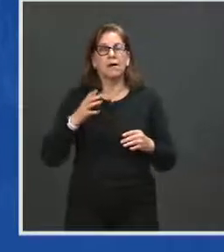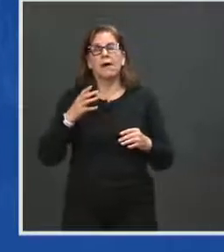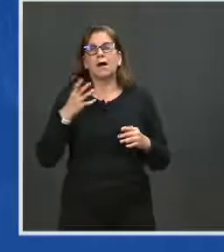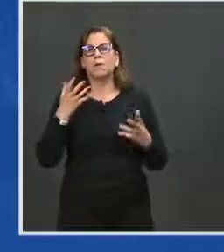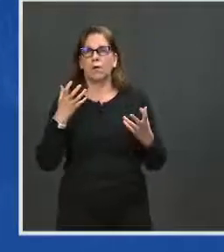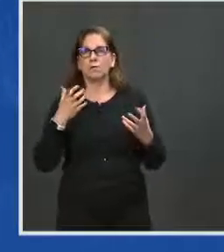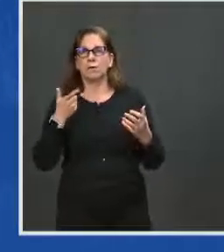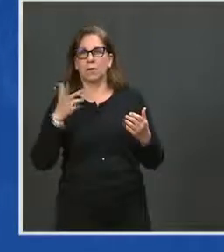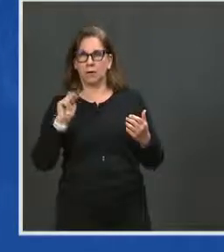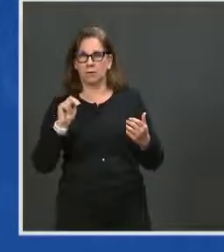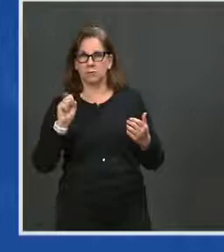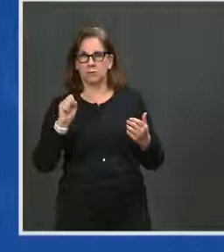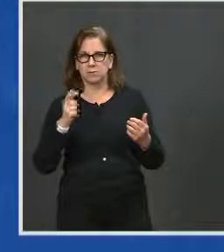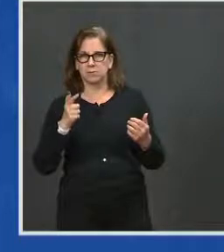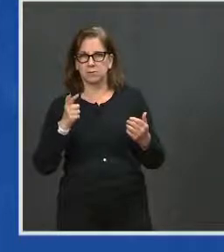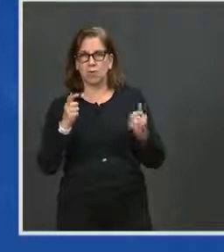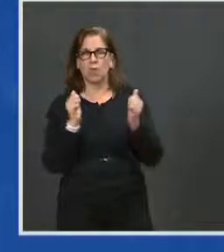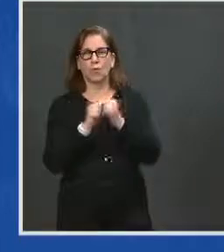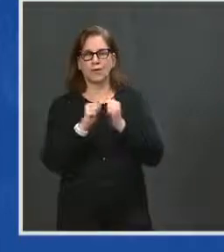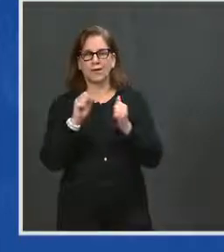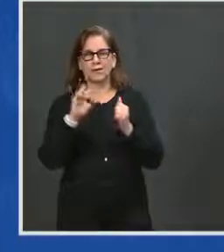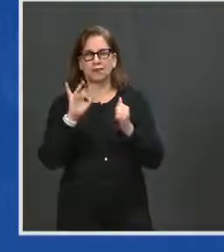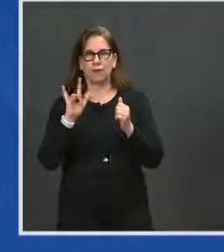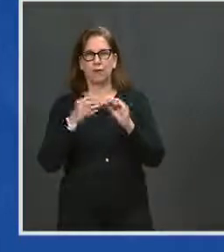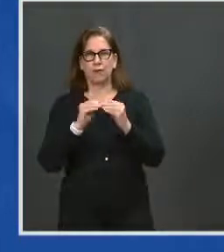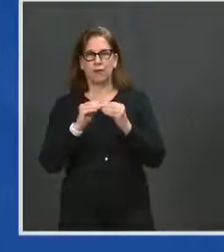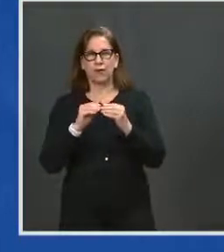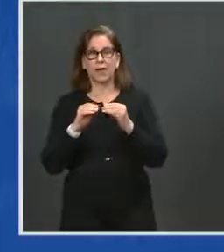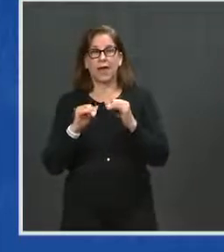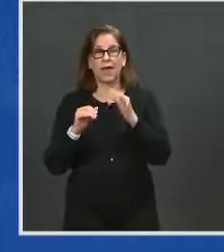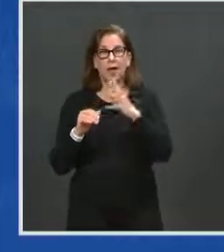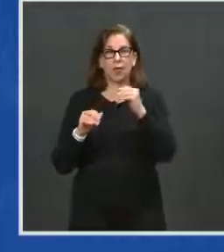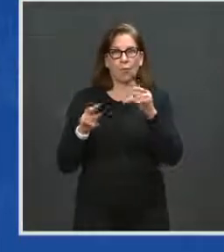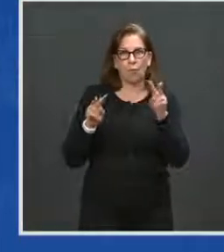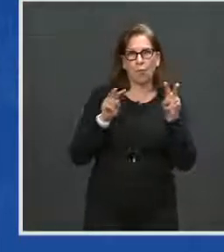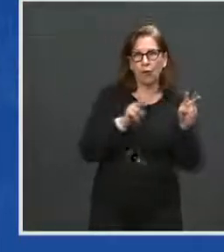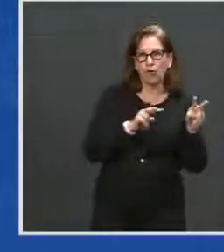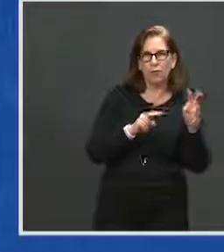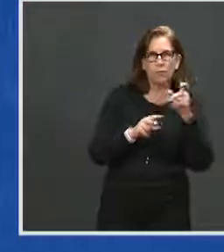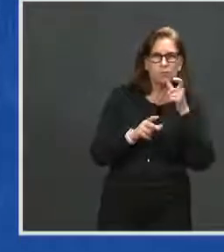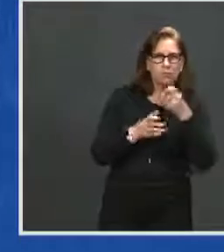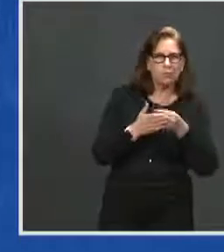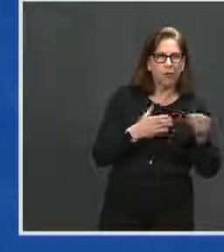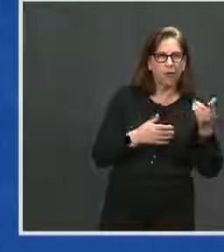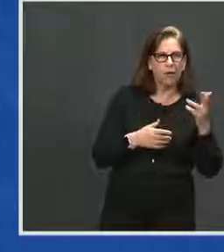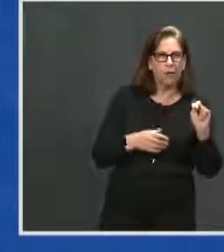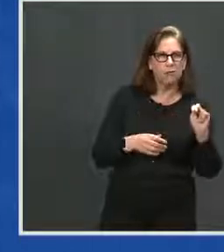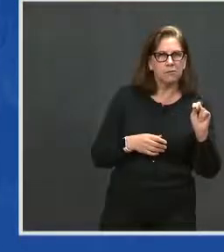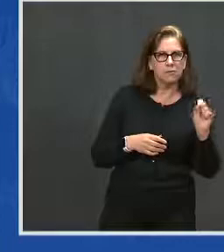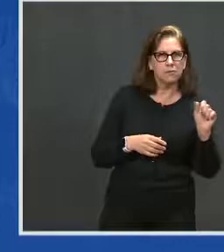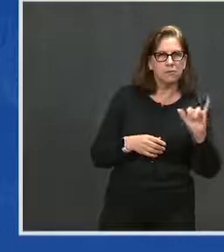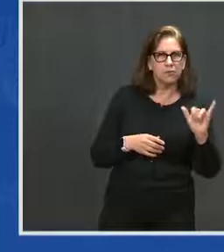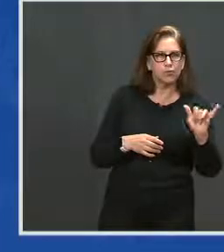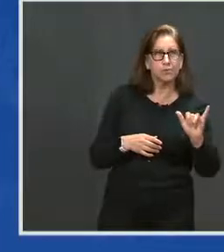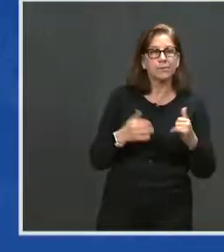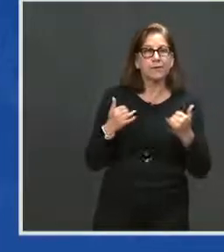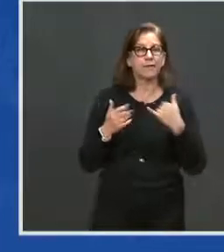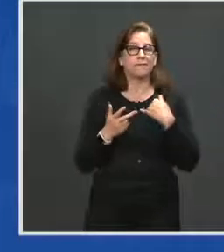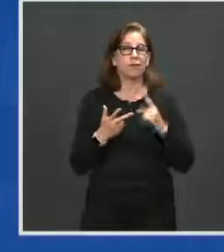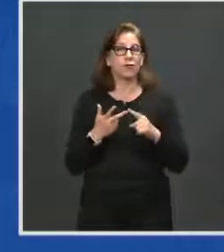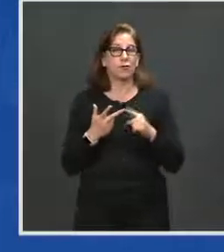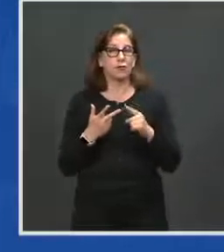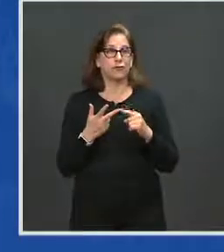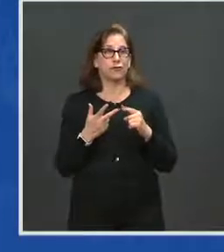them. Third, we will make clear that statutory restrictions on short-barreled rifles